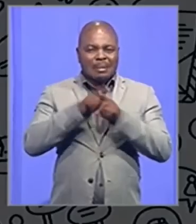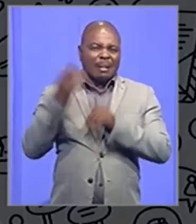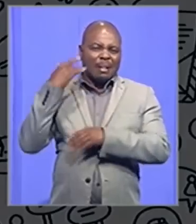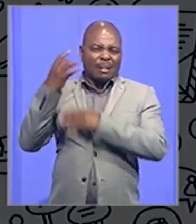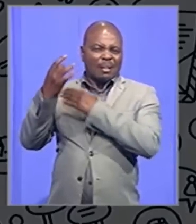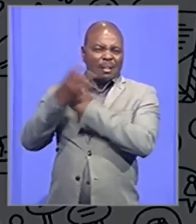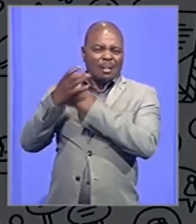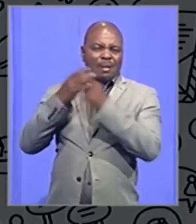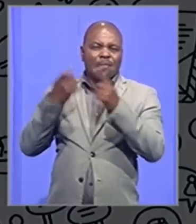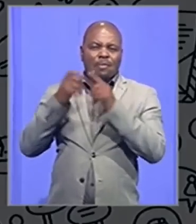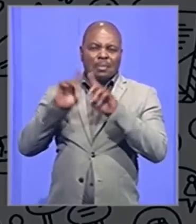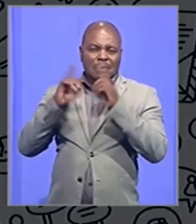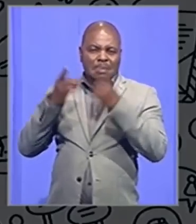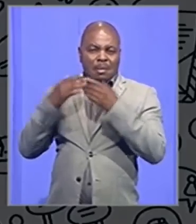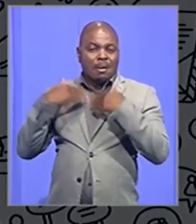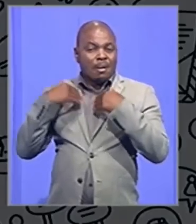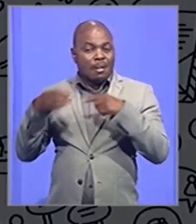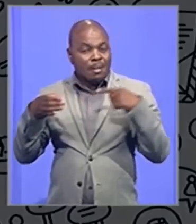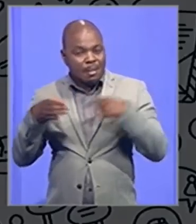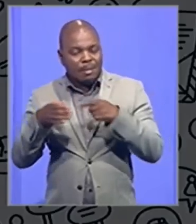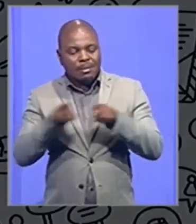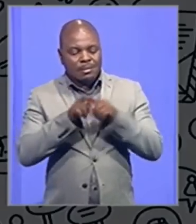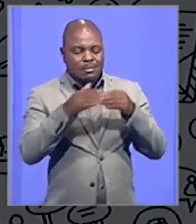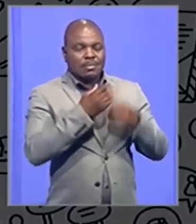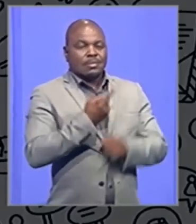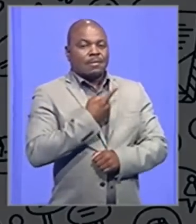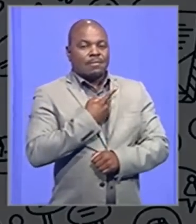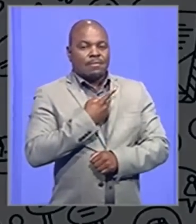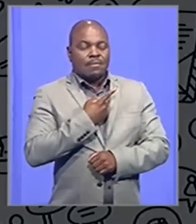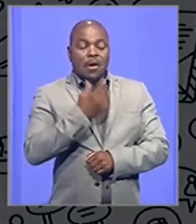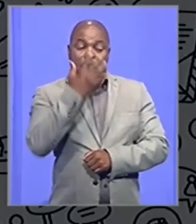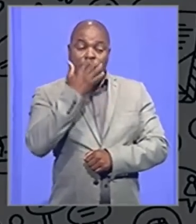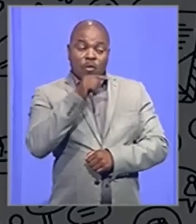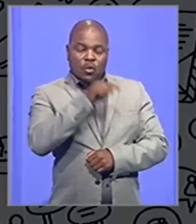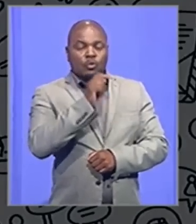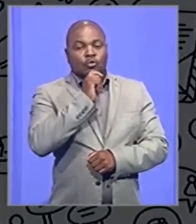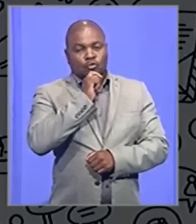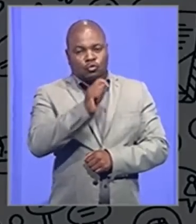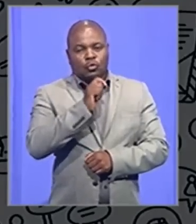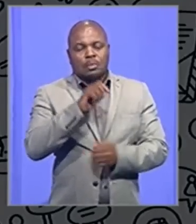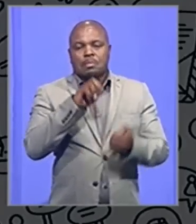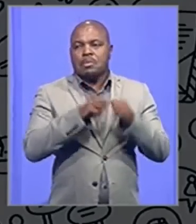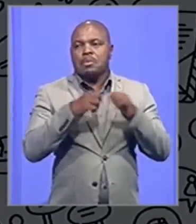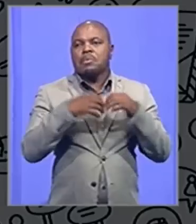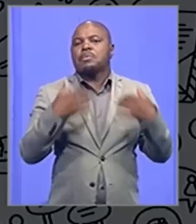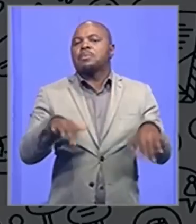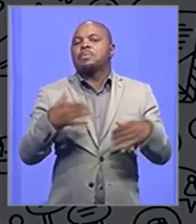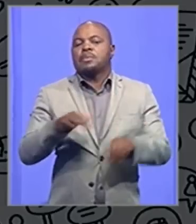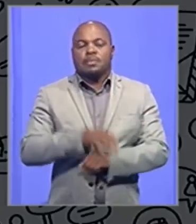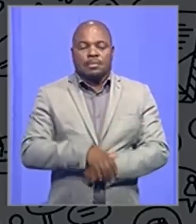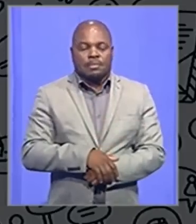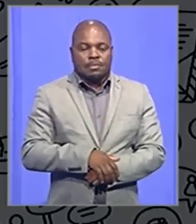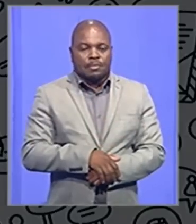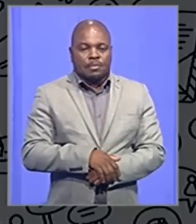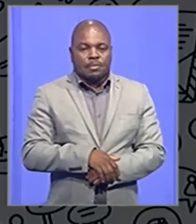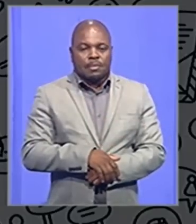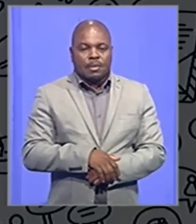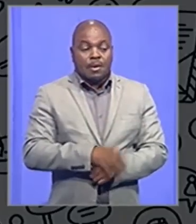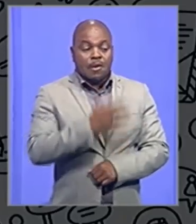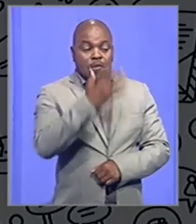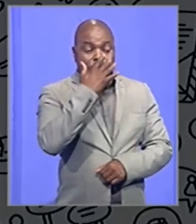ya ba lefapha la bophelo mme ba itlhokomele. Ka nnete flu enana e tla ka bothata bo boholo. Go thibela